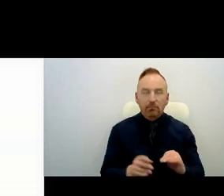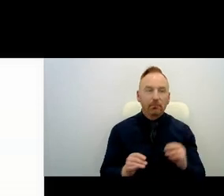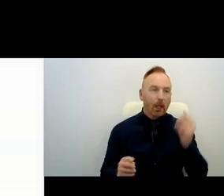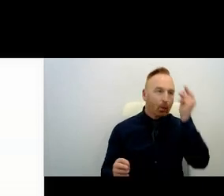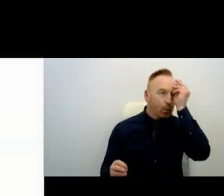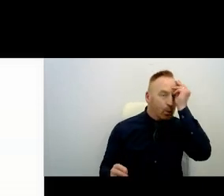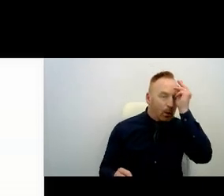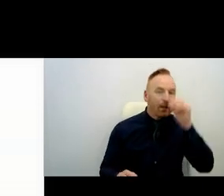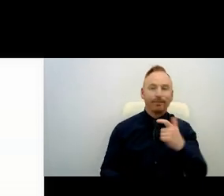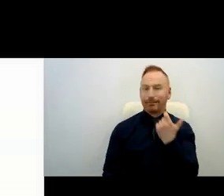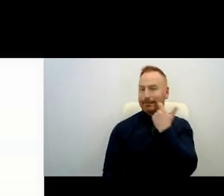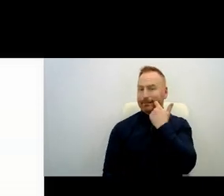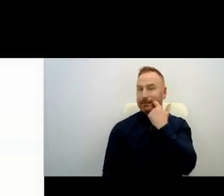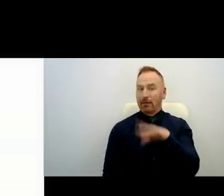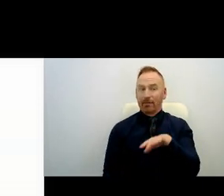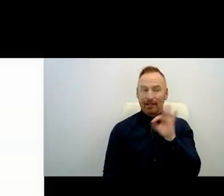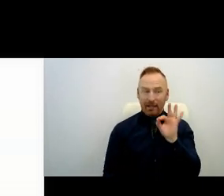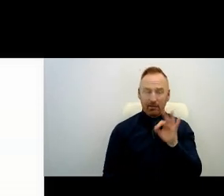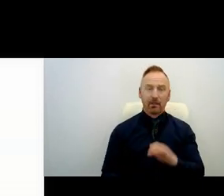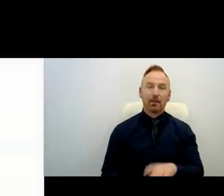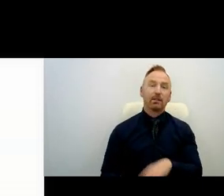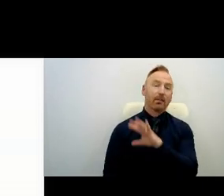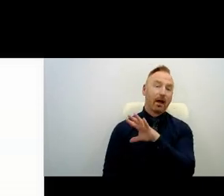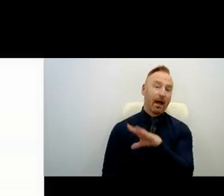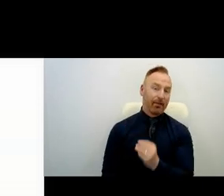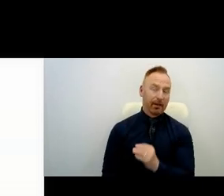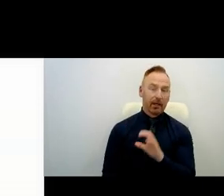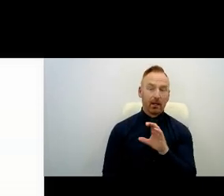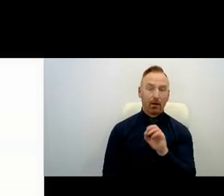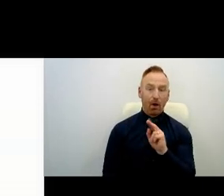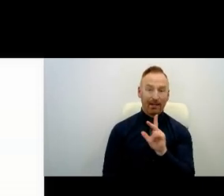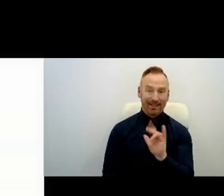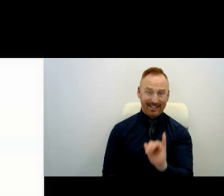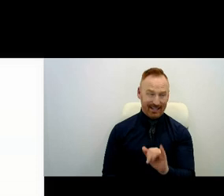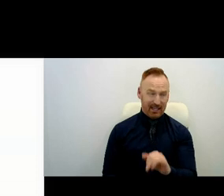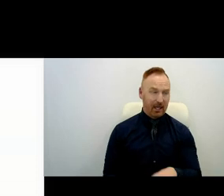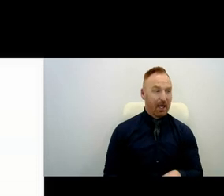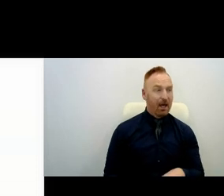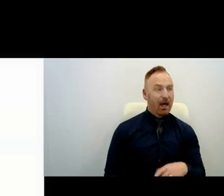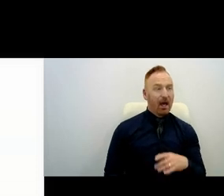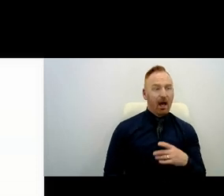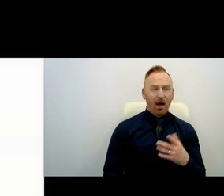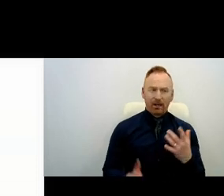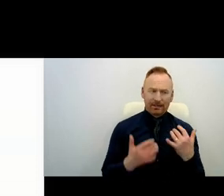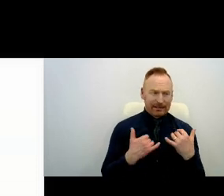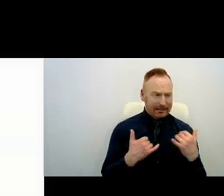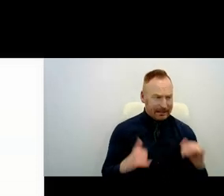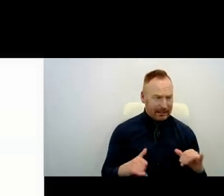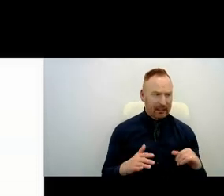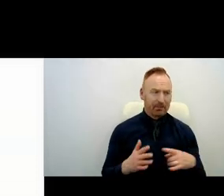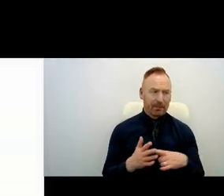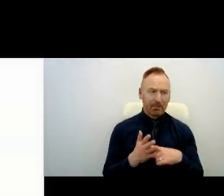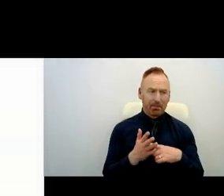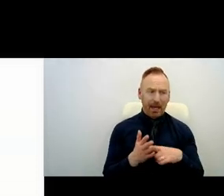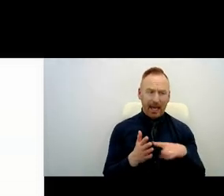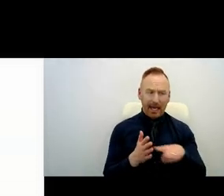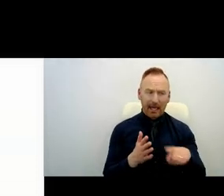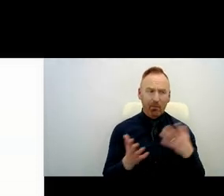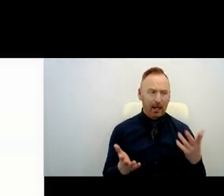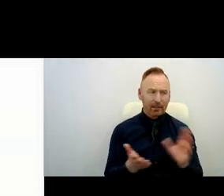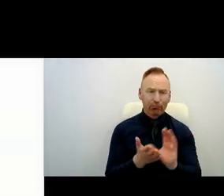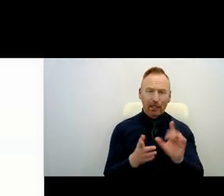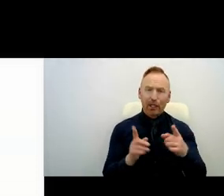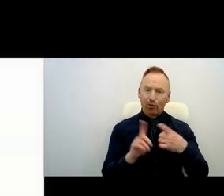lecture. I recently found out that some African colonies and Haiti are still paying compensation to